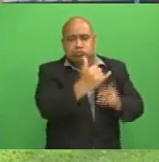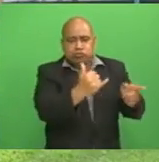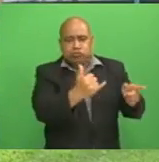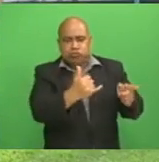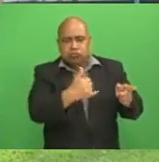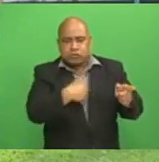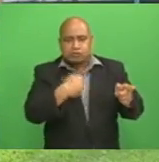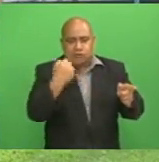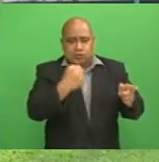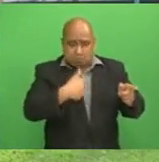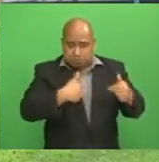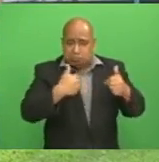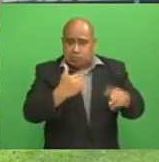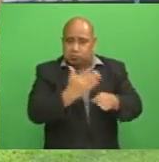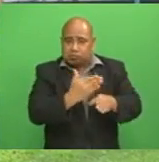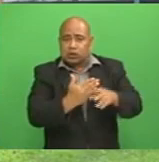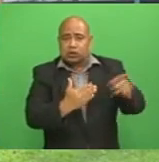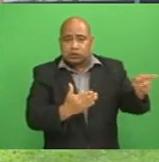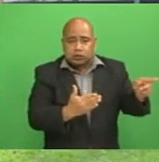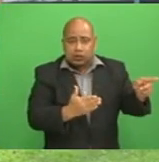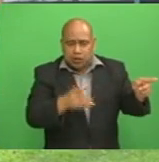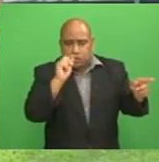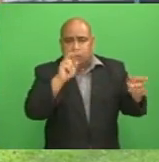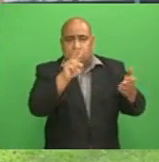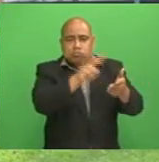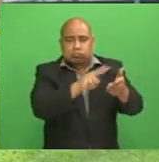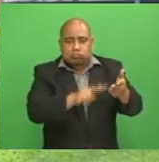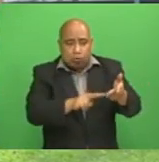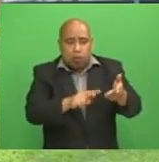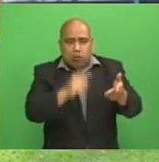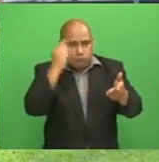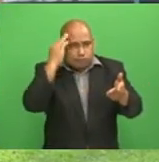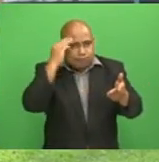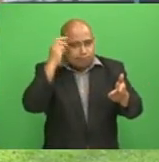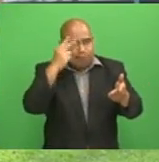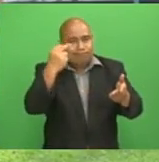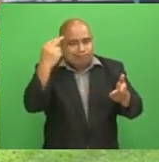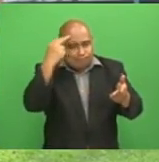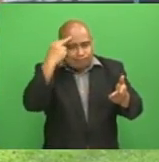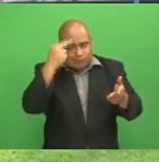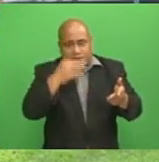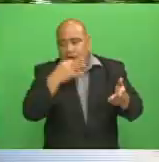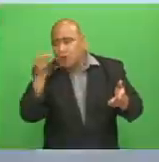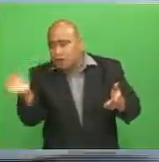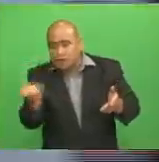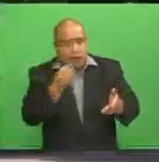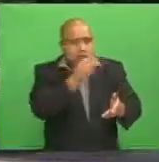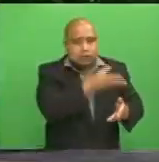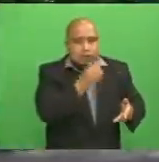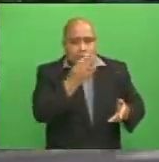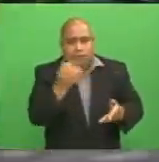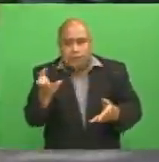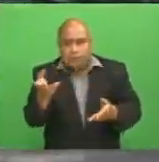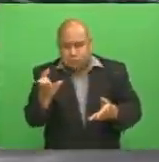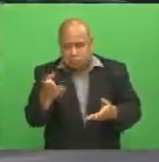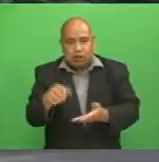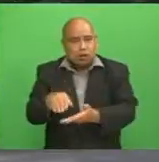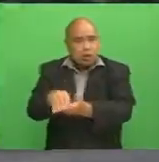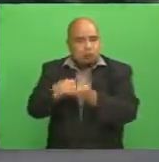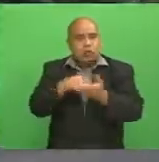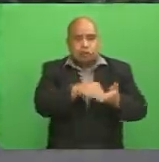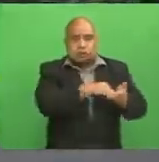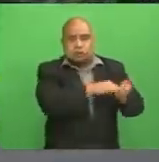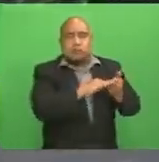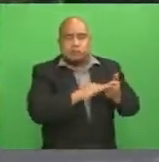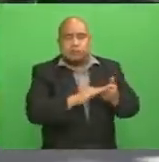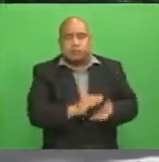I tell you, we cannot read anybody's mind. So you need to tell us what's going on and we will try and assist. Mental health specialist Prem